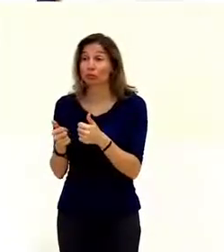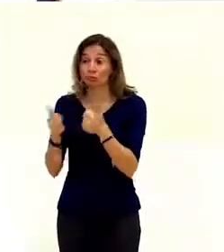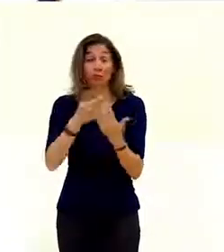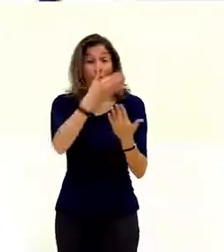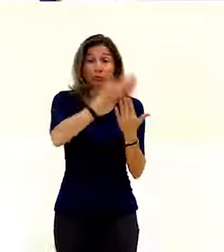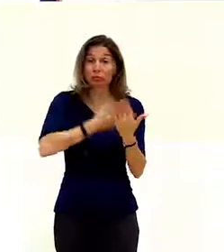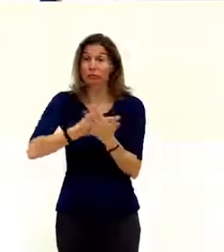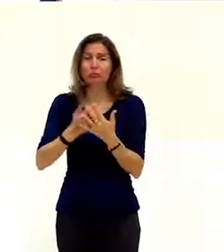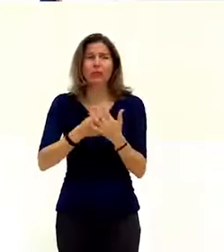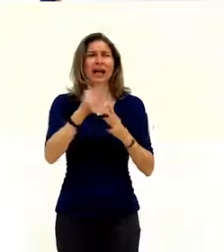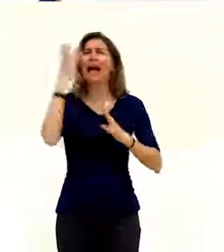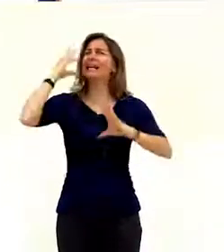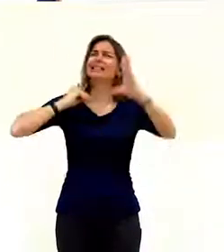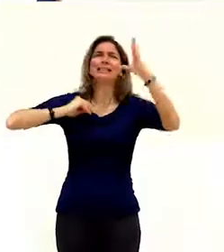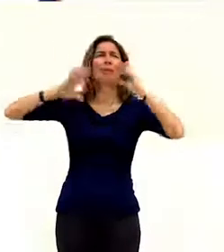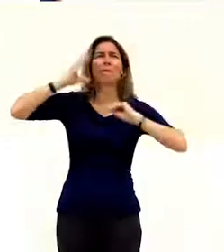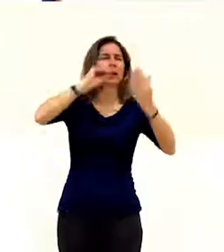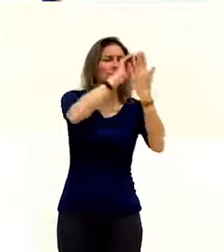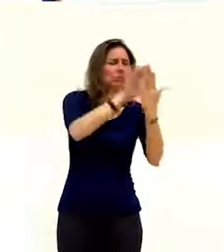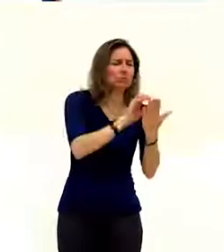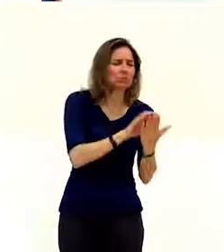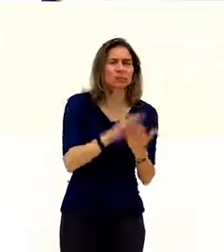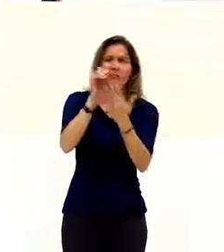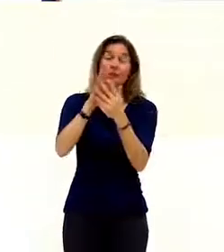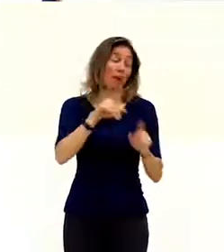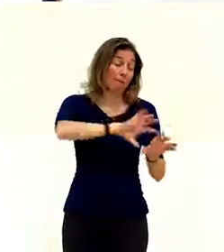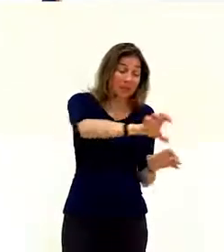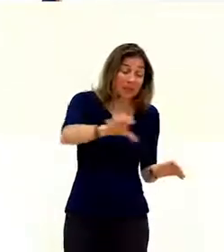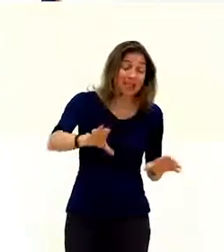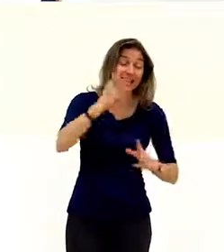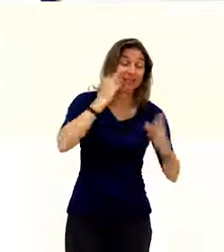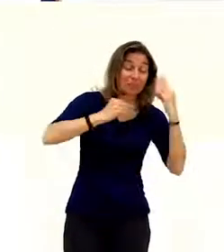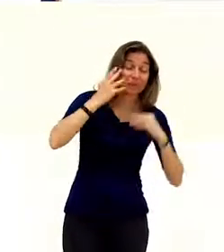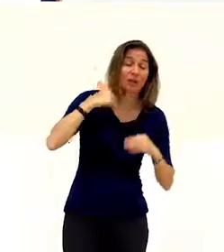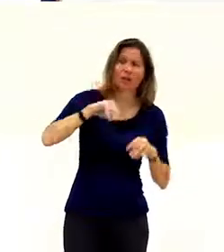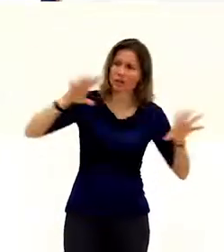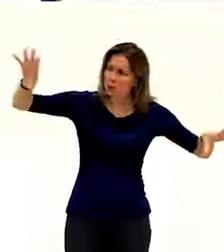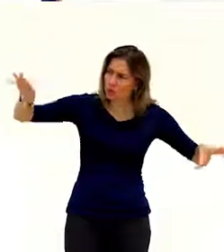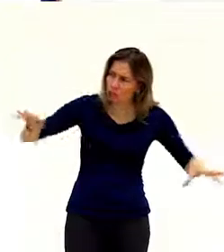a lot of experience of member states, a lot of